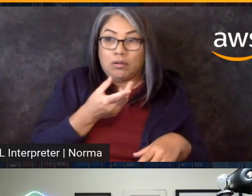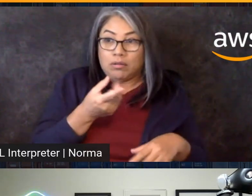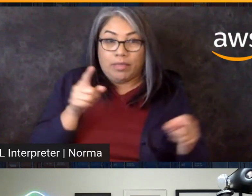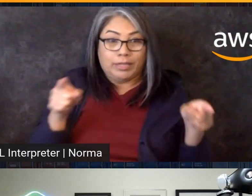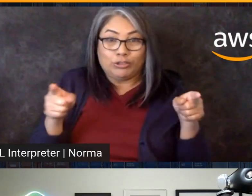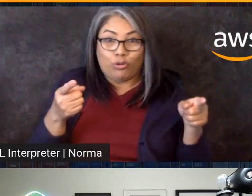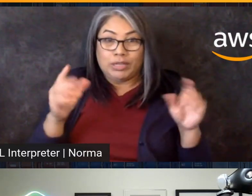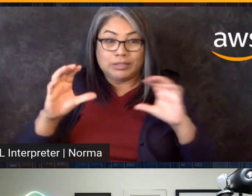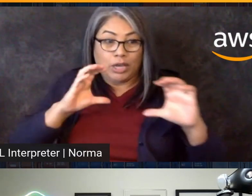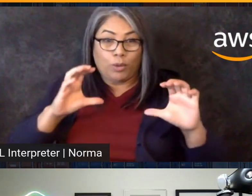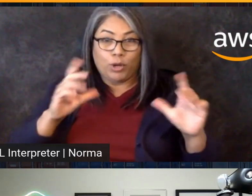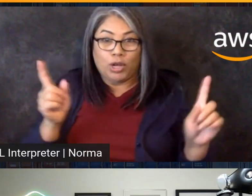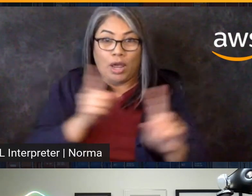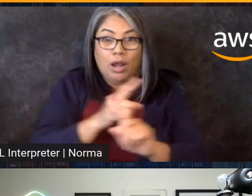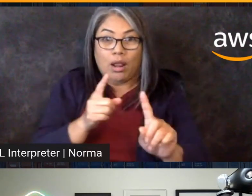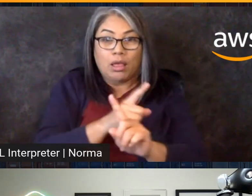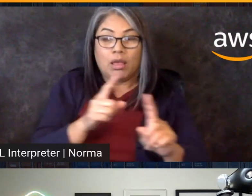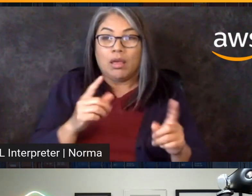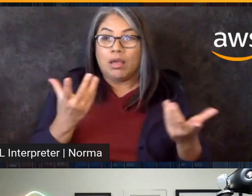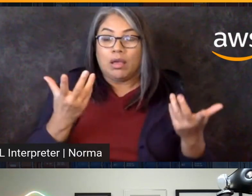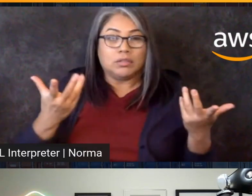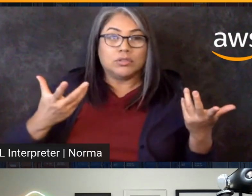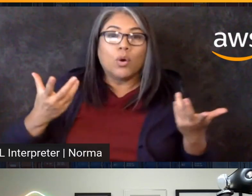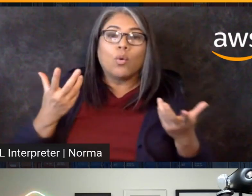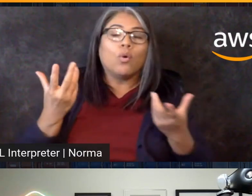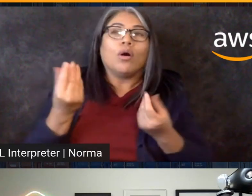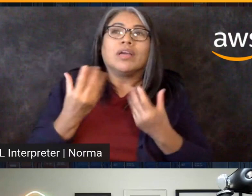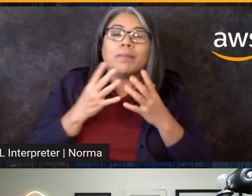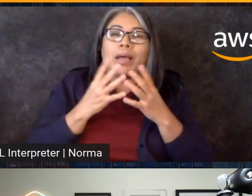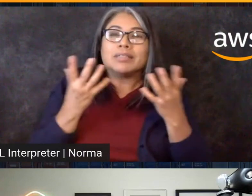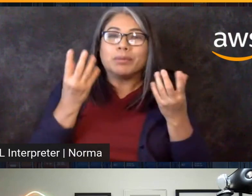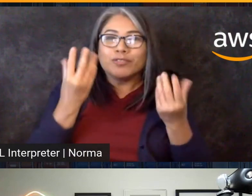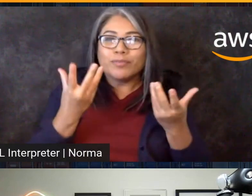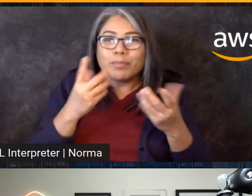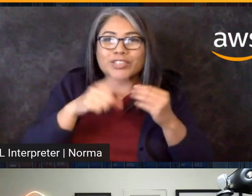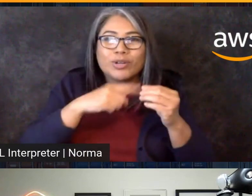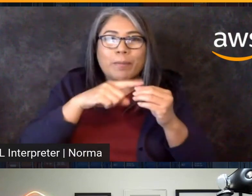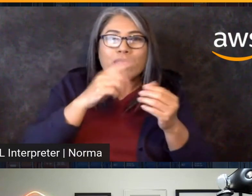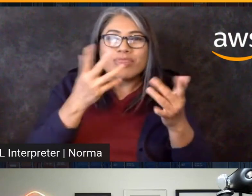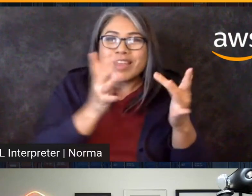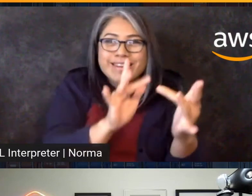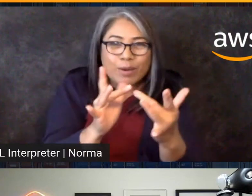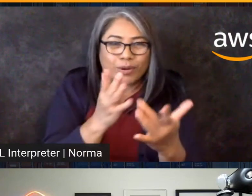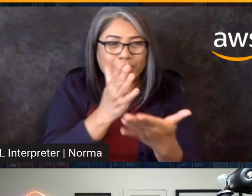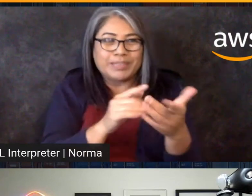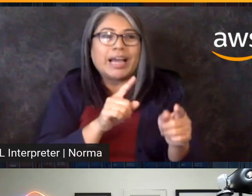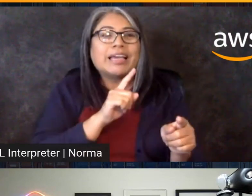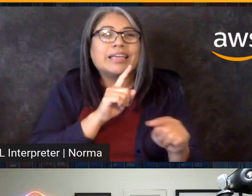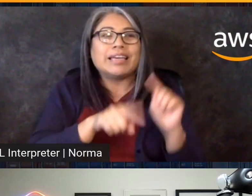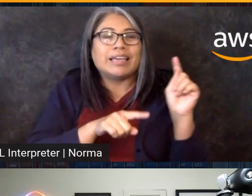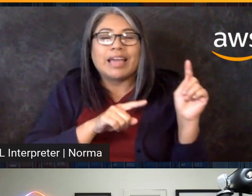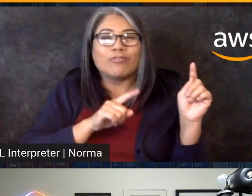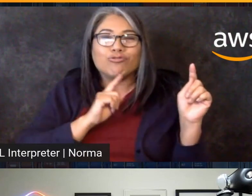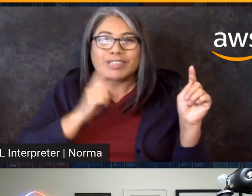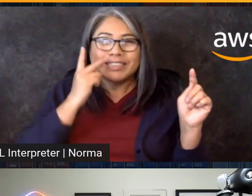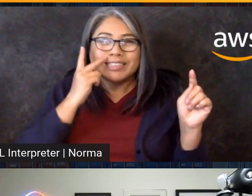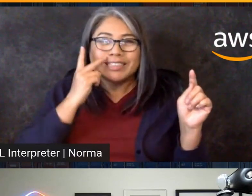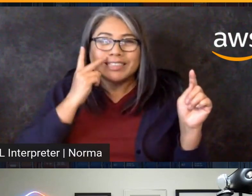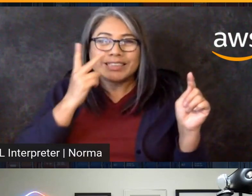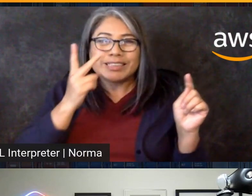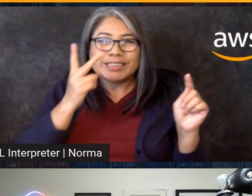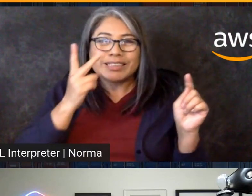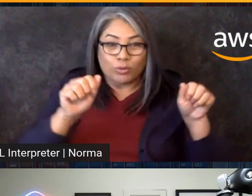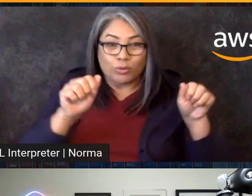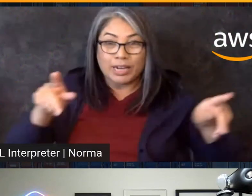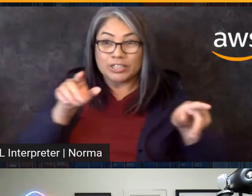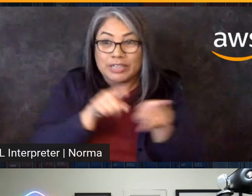them? Like, what's actually going to give me as much information about the network, that piece I can't really see between those applications as you can?